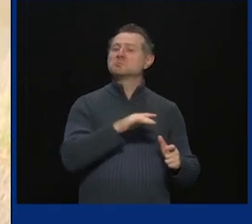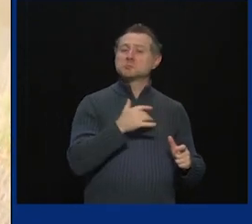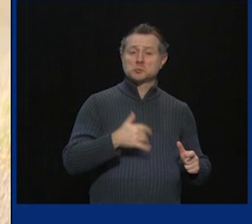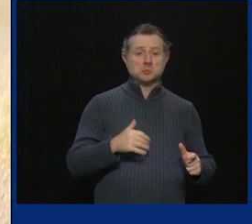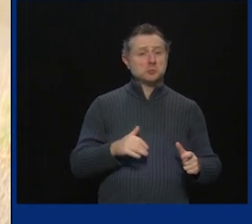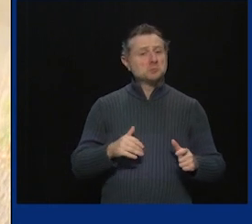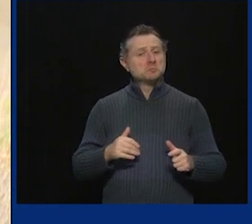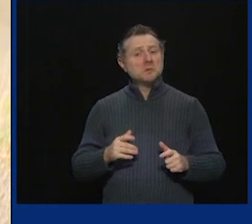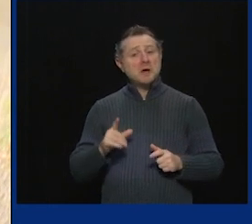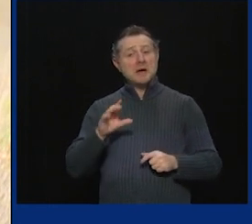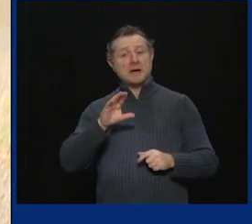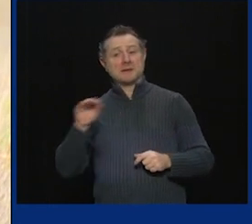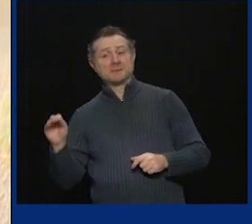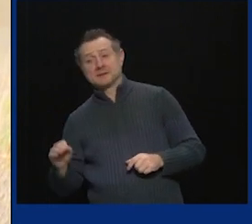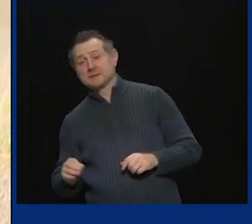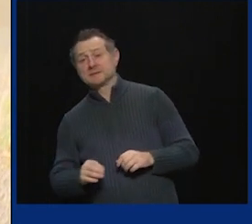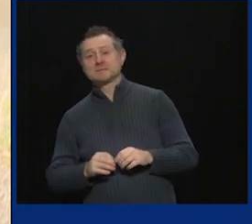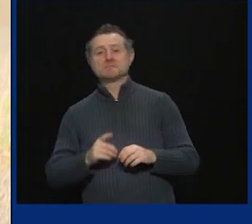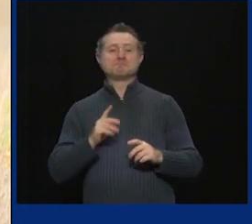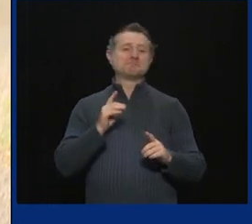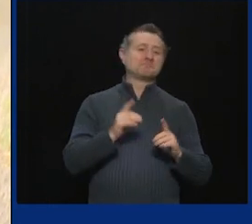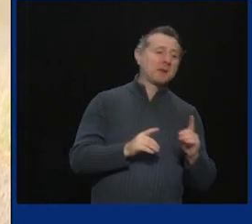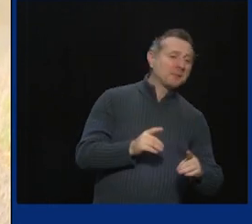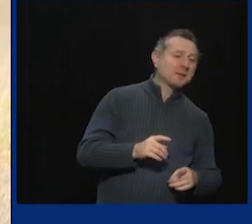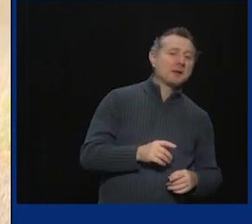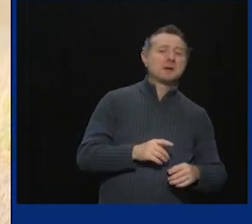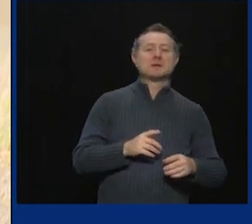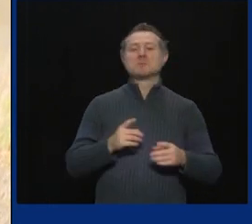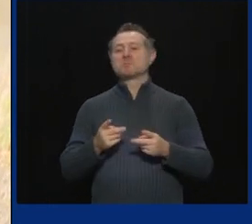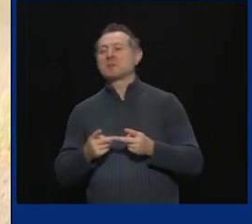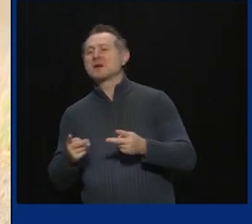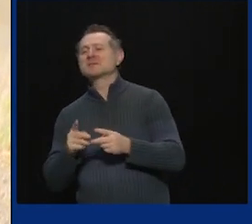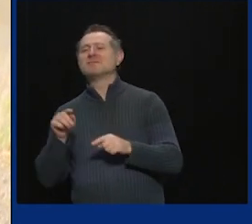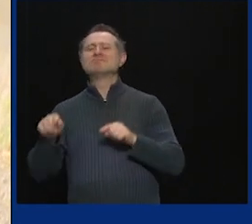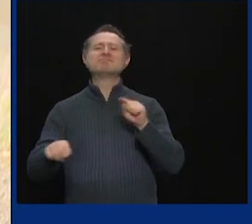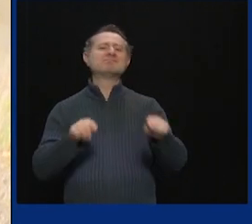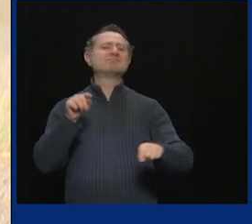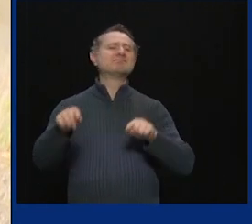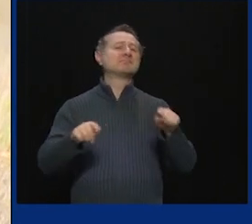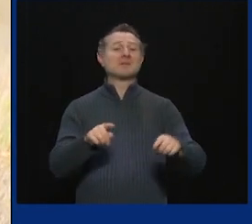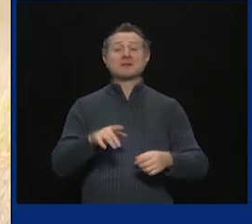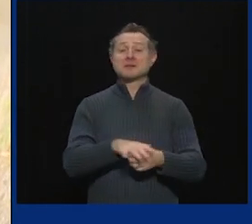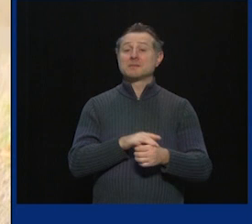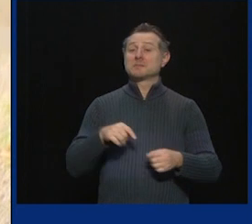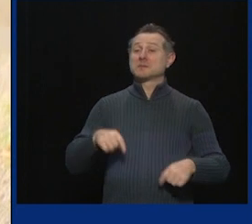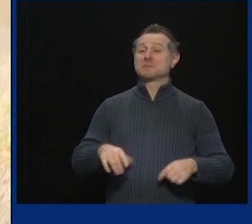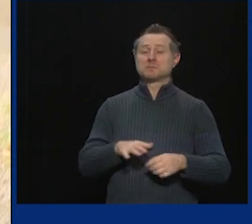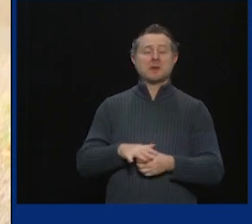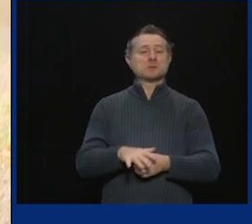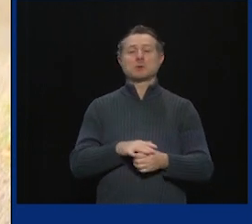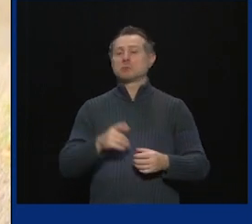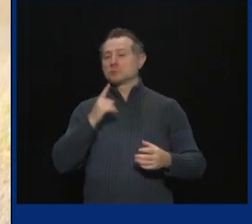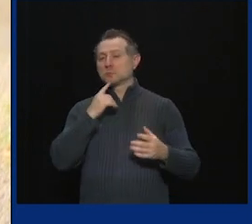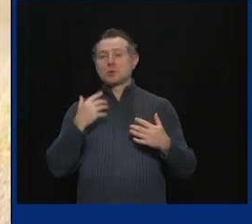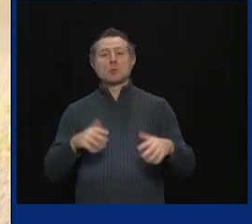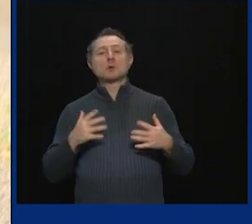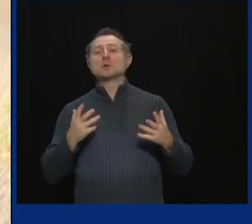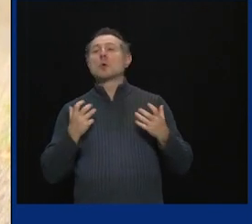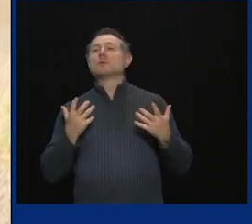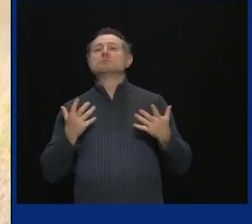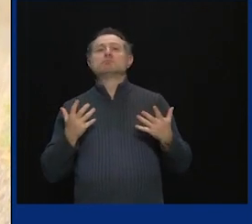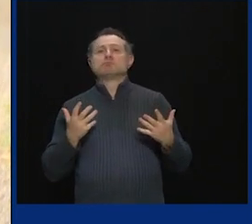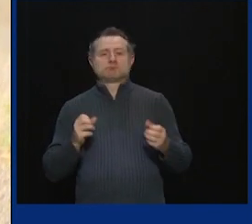places. And this place has been just crying out for an opportunity like this to show what it was really made out of. And